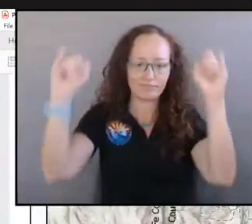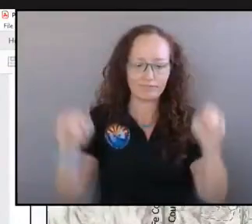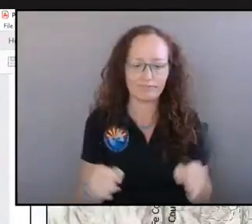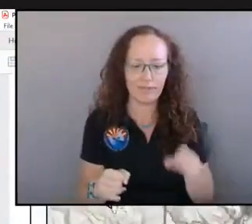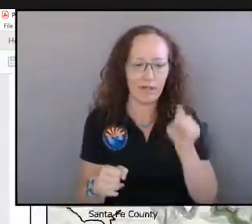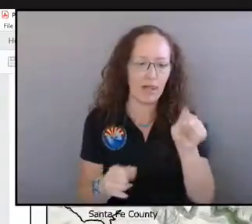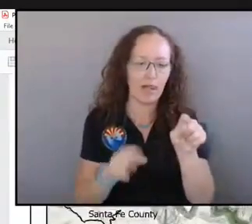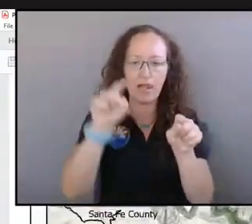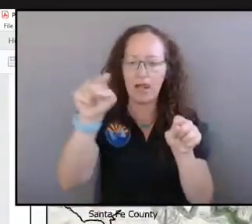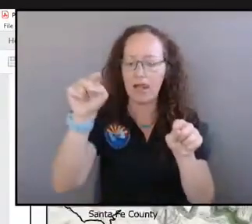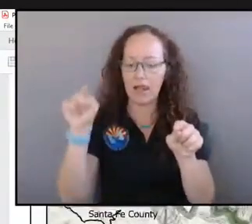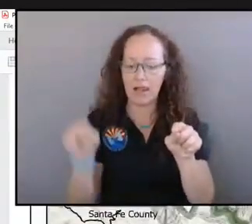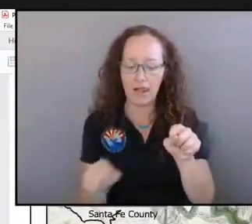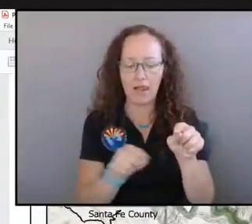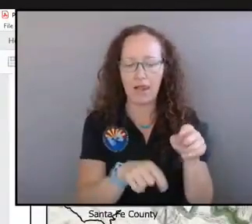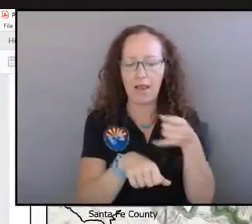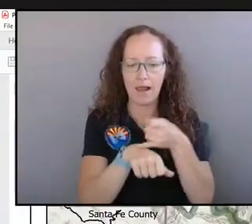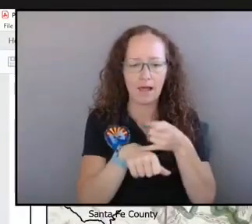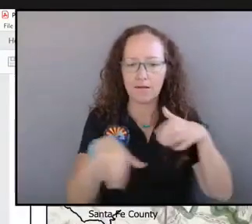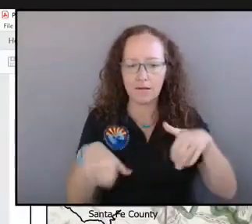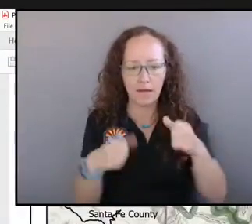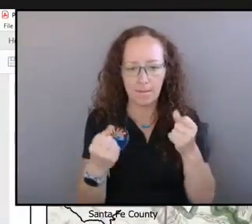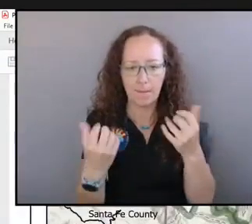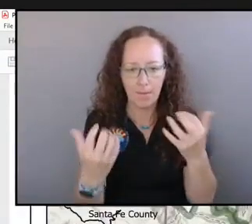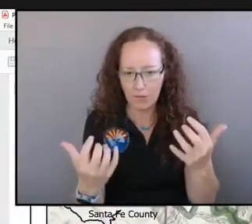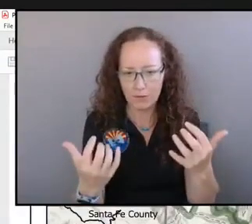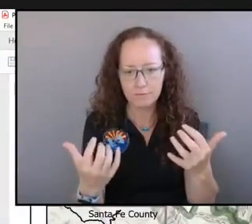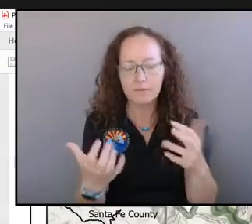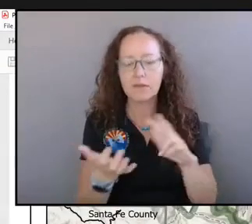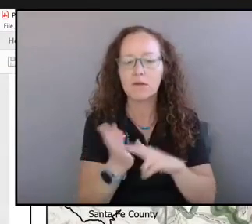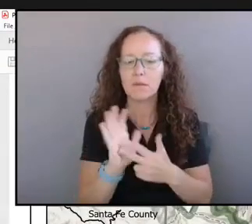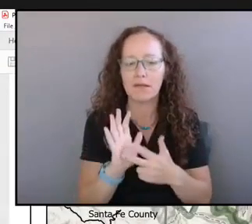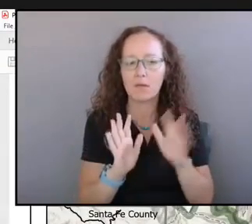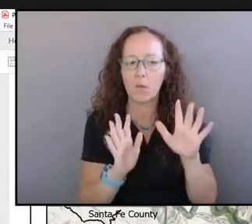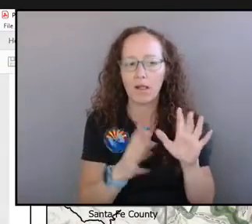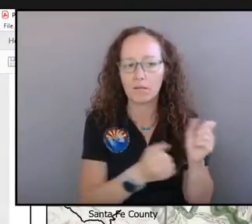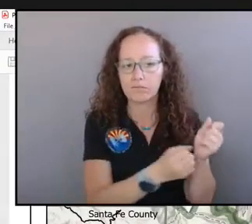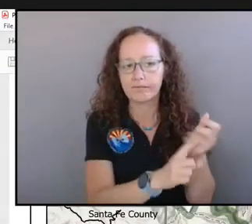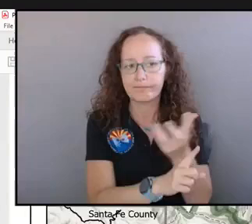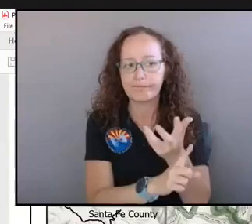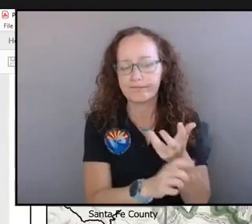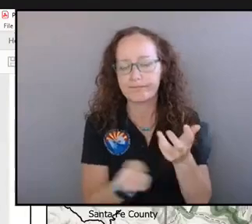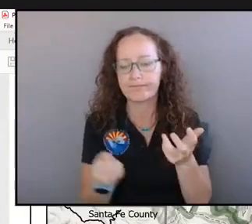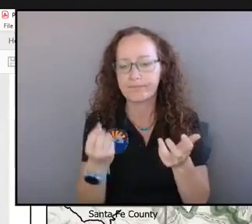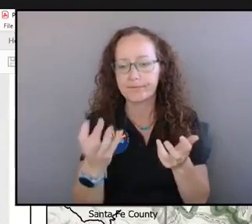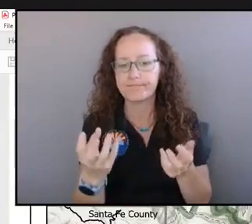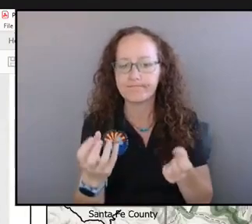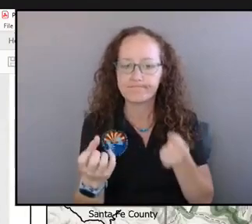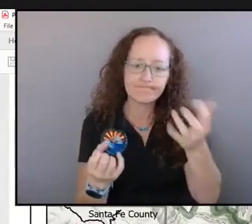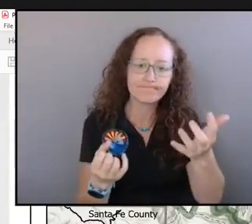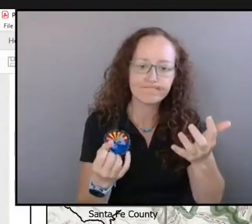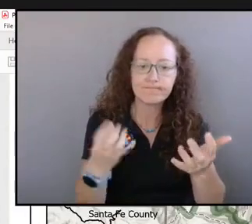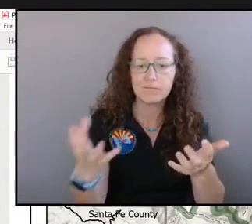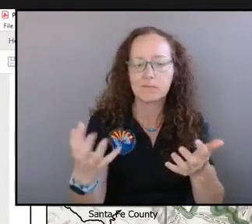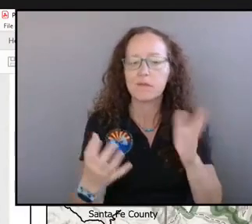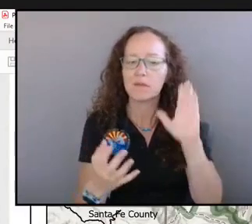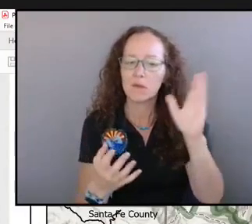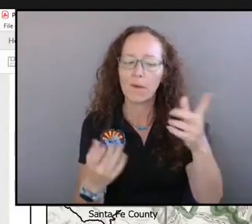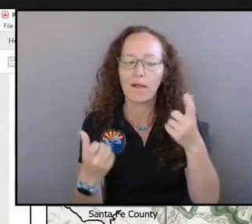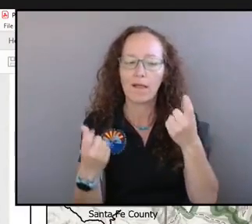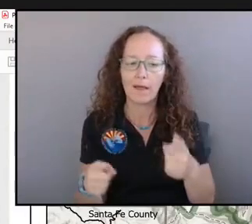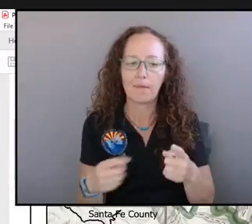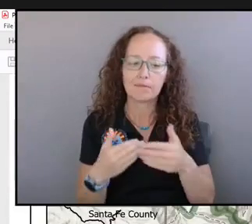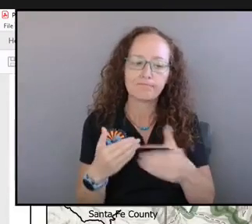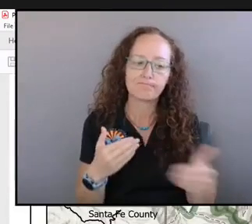entire interior of the fire. And those will continue to burn, and you'll see that over the next several days, even with the